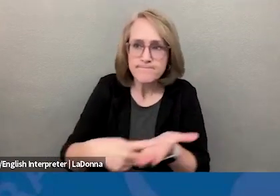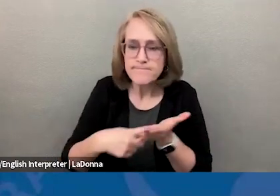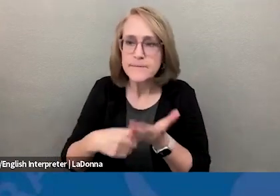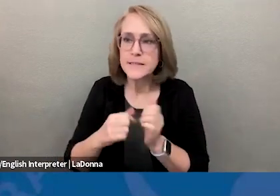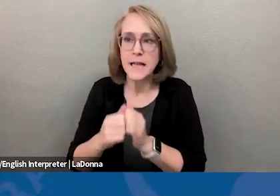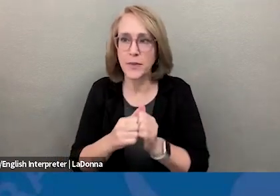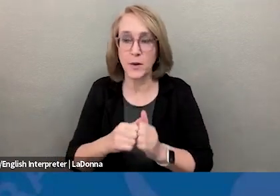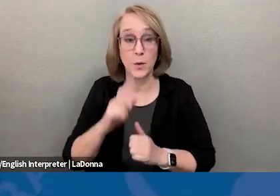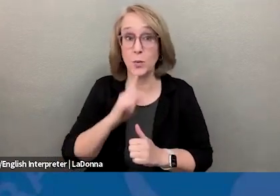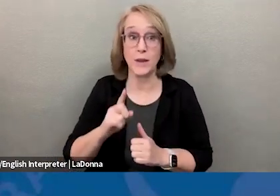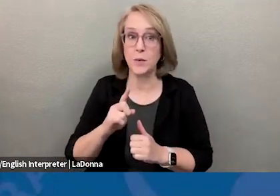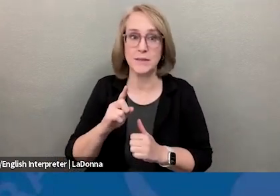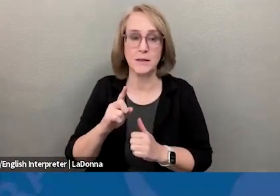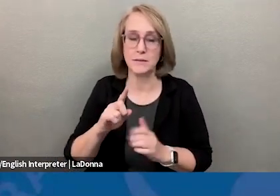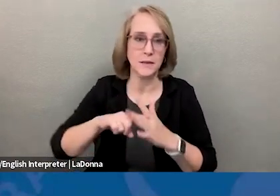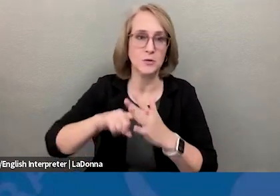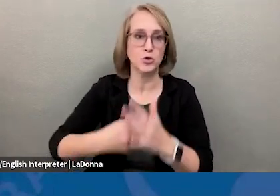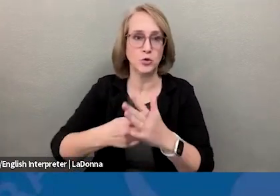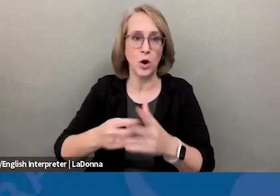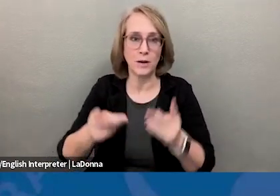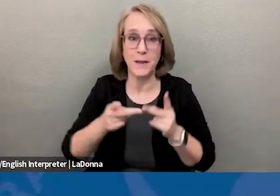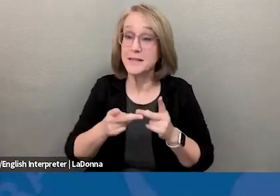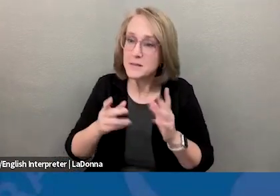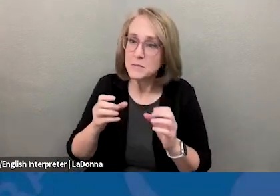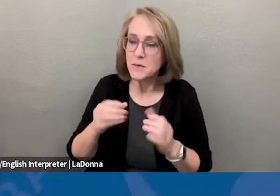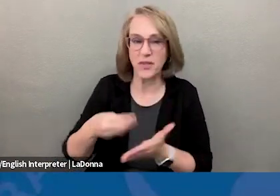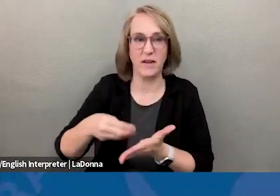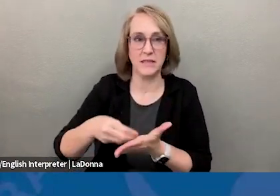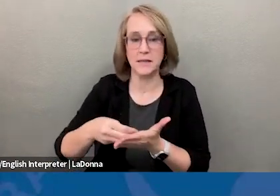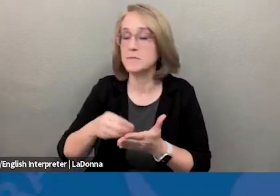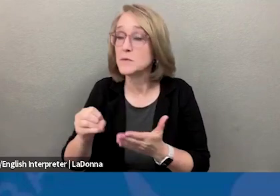it really was a catalyst. So just wanted to share that.